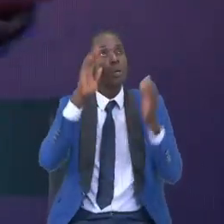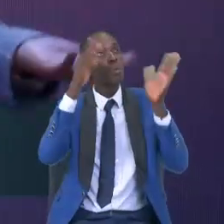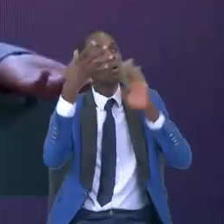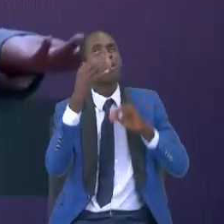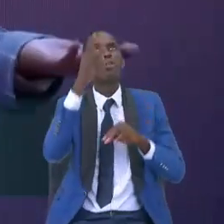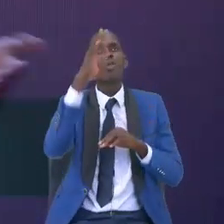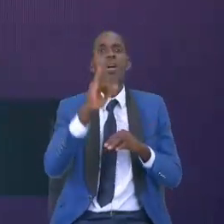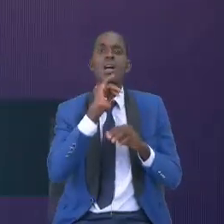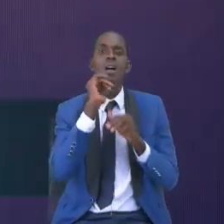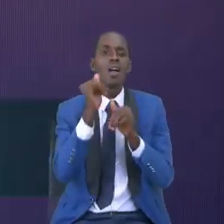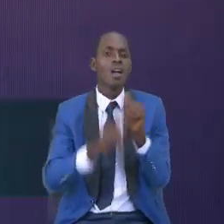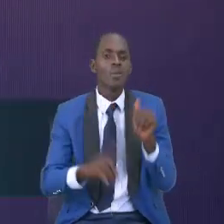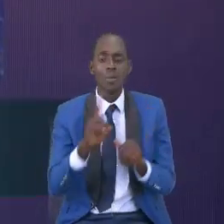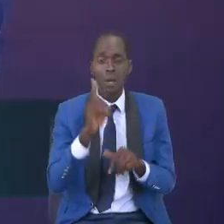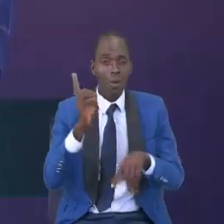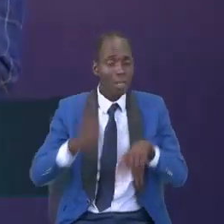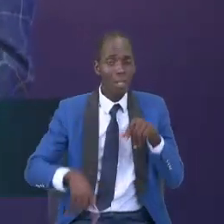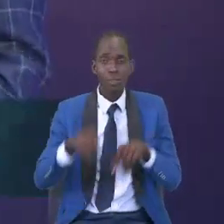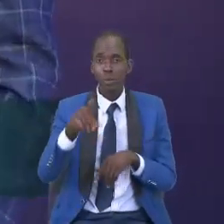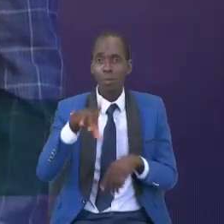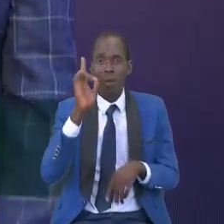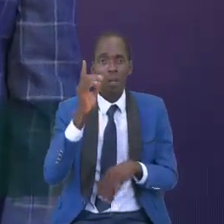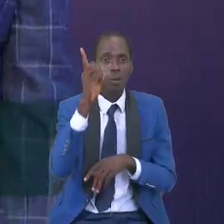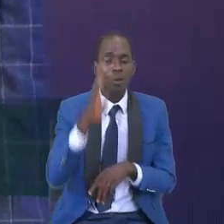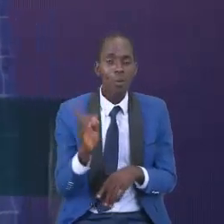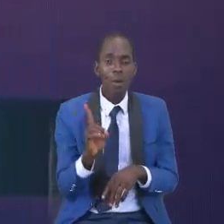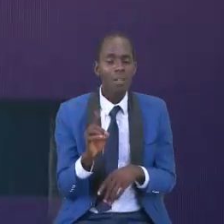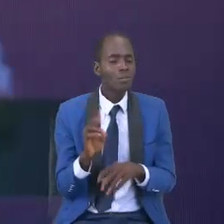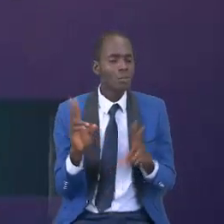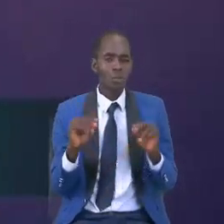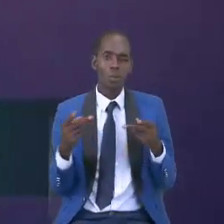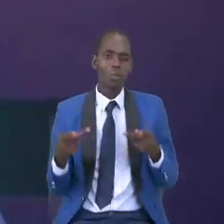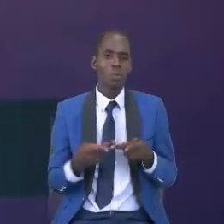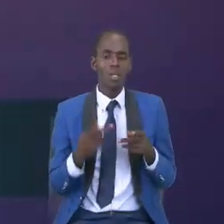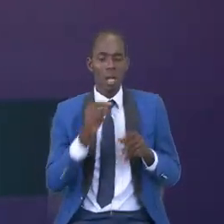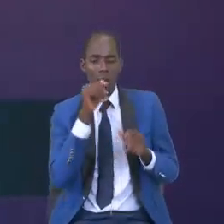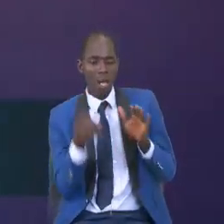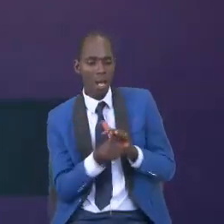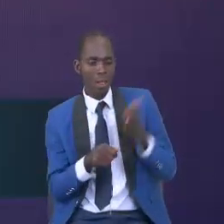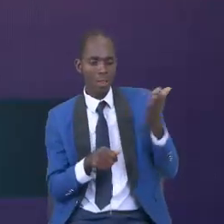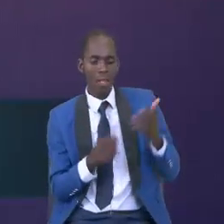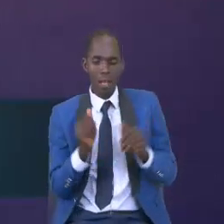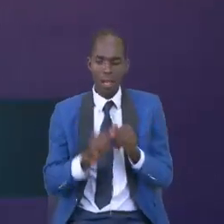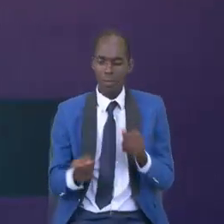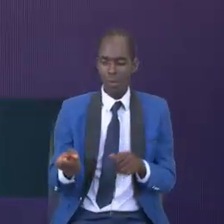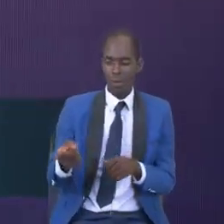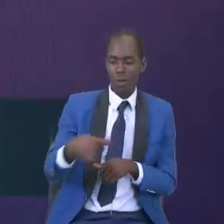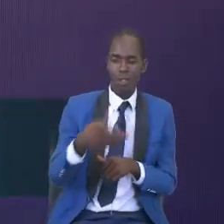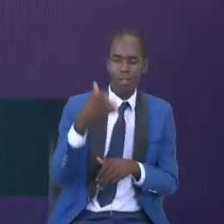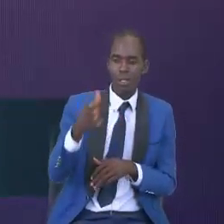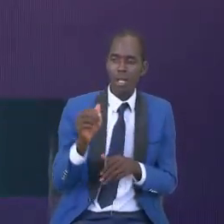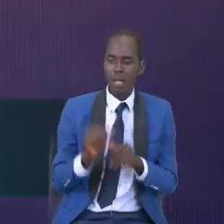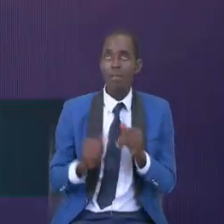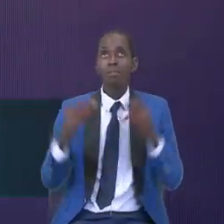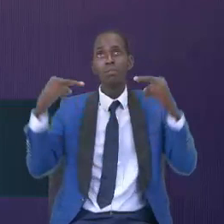everywhere. Where will we not find God? Where can I run to? Any corner there, any height there, any valley there,